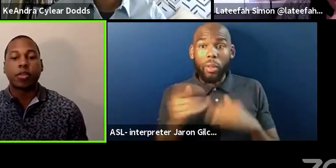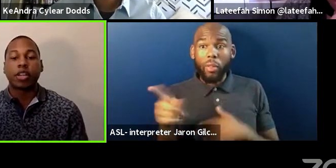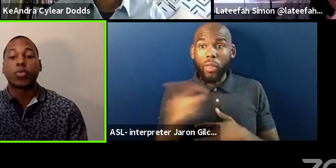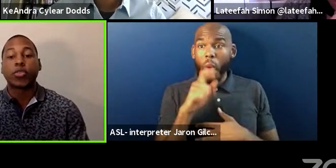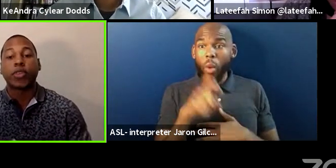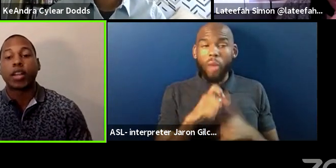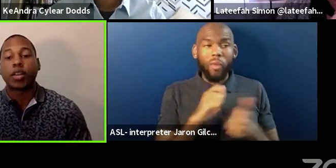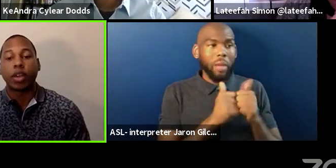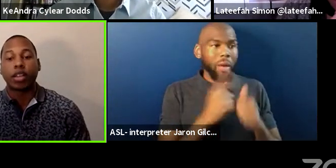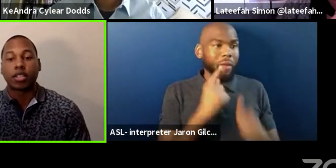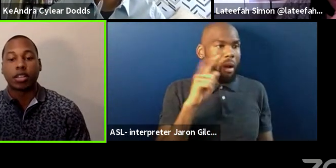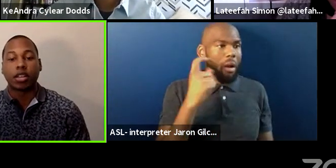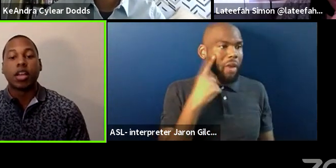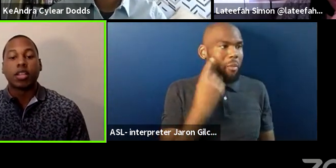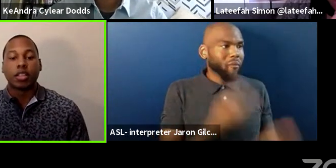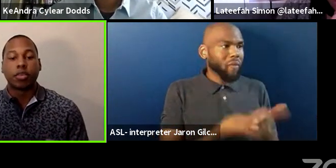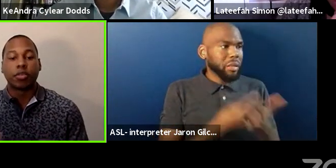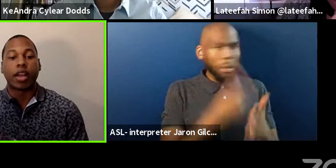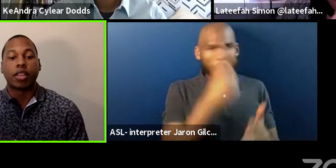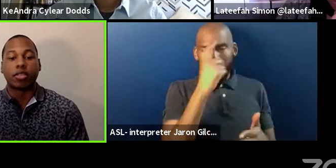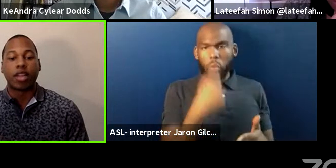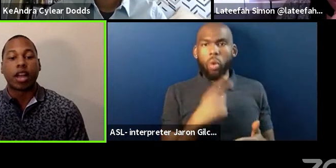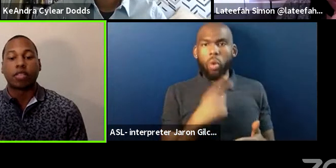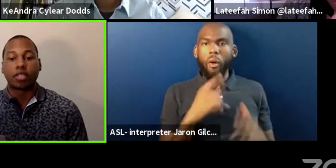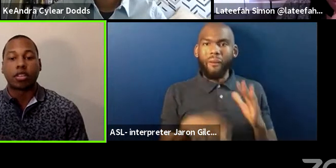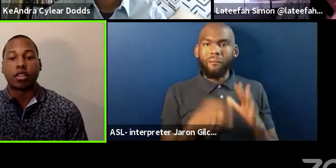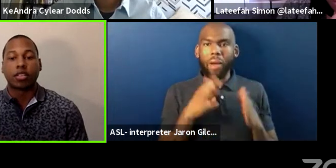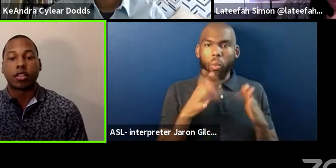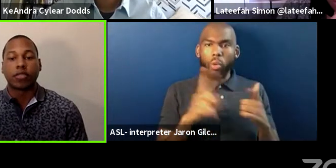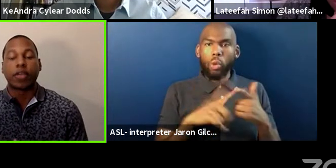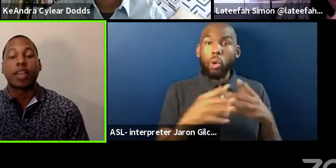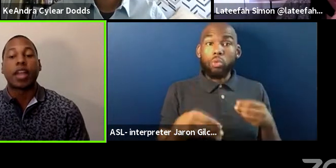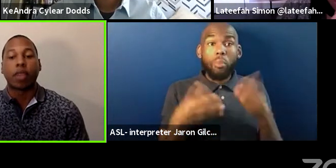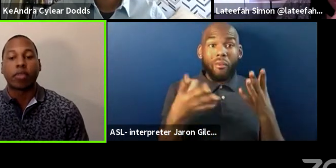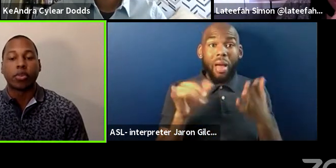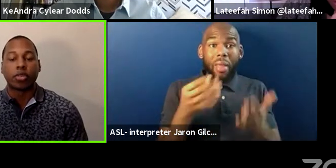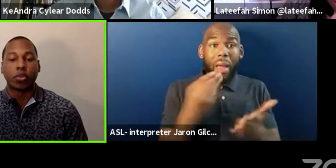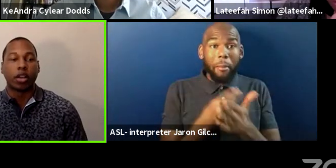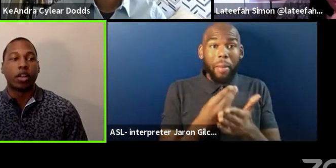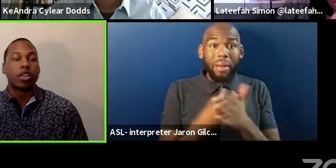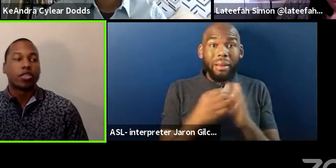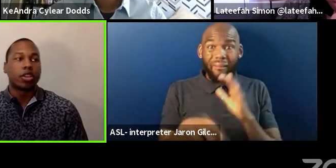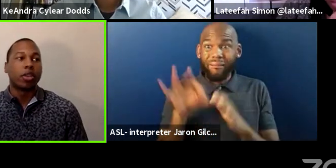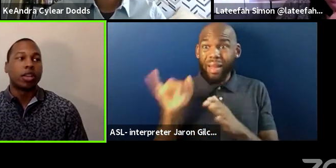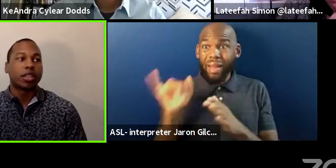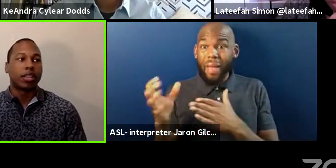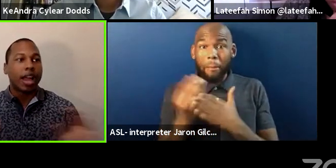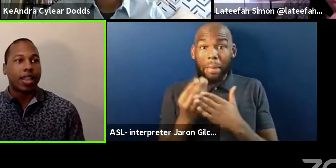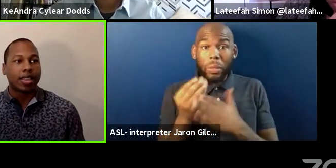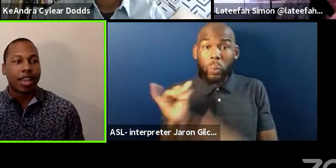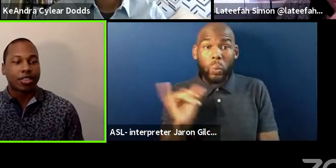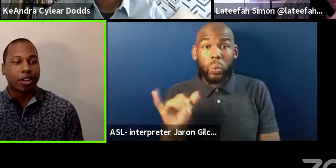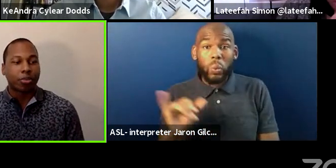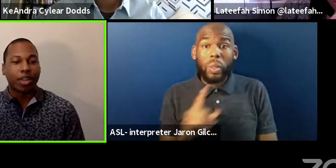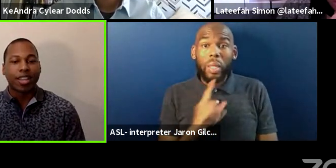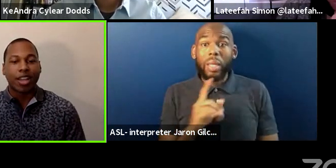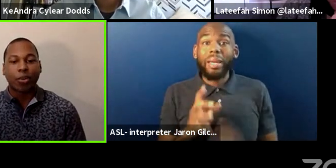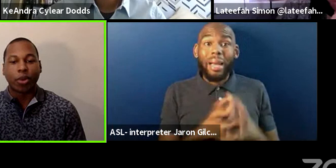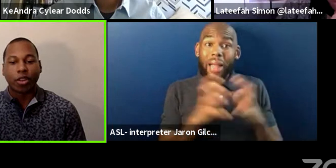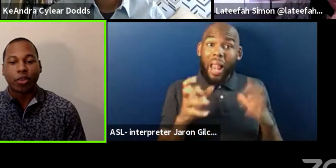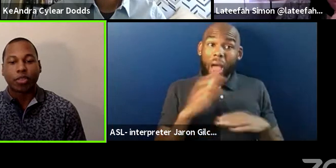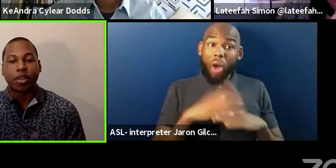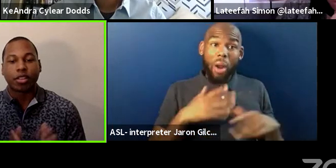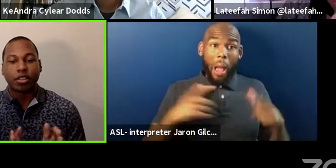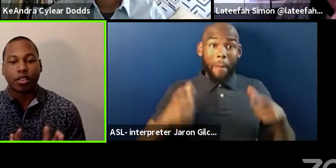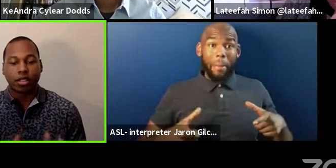government funding, because we're finding ways to provide those dollars and to find that revenue as well. So it's a lot that's on our plate that